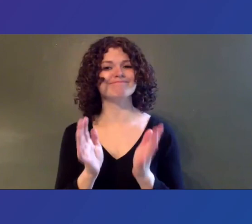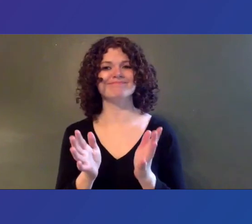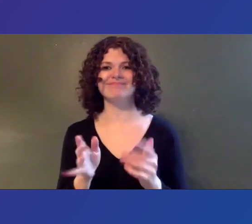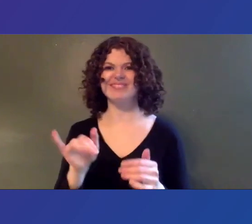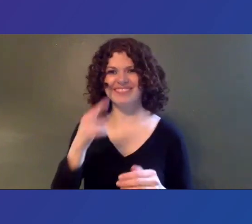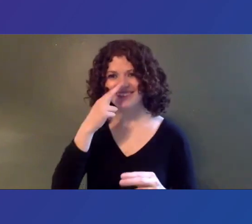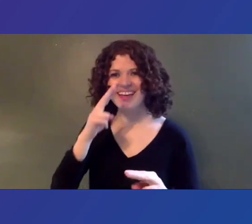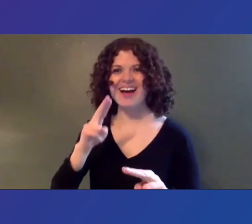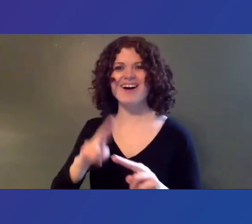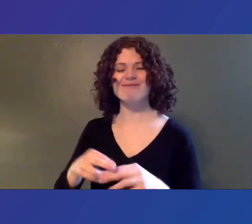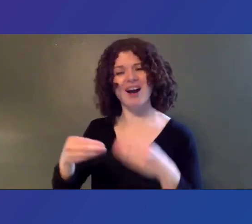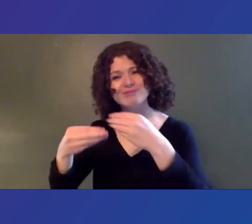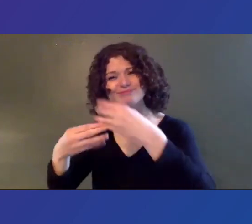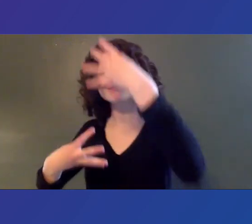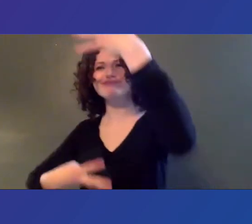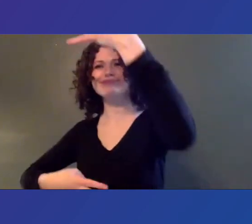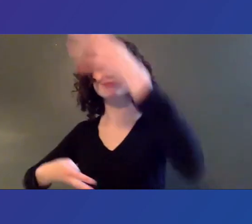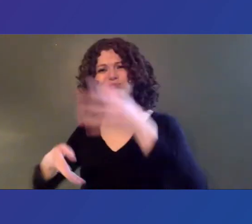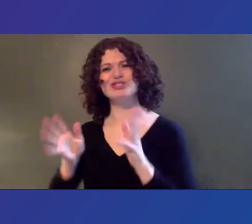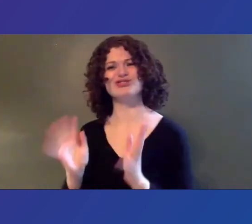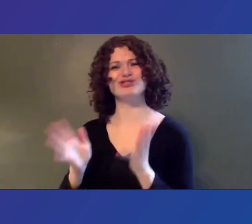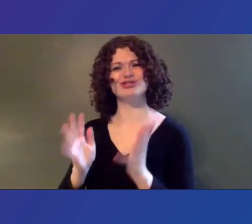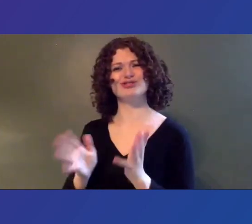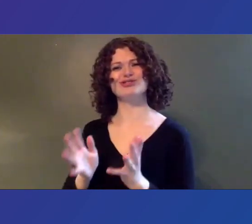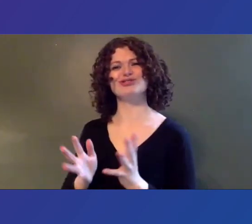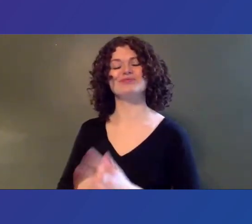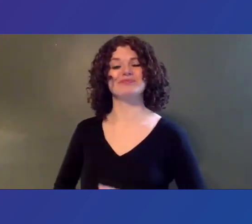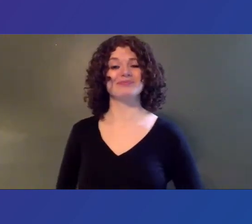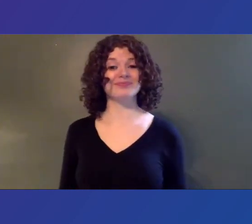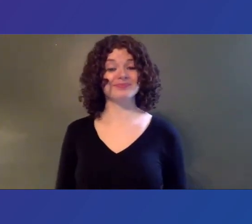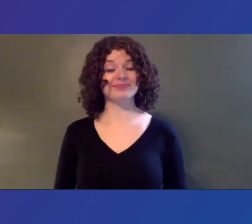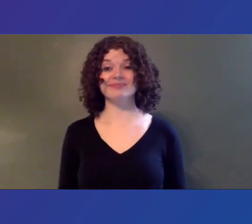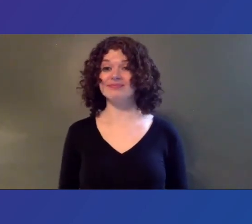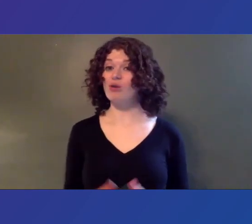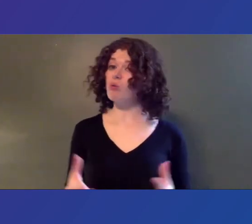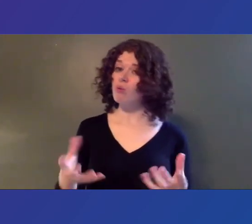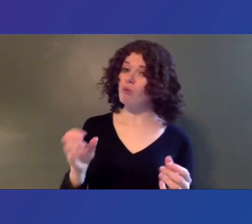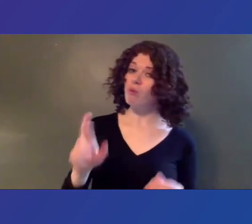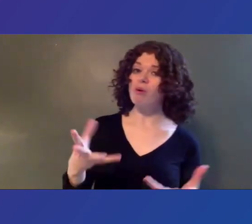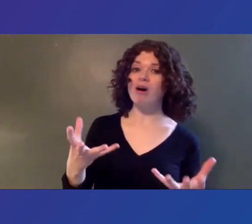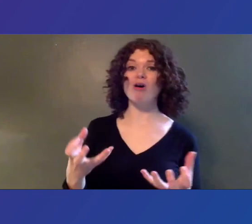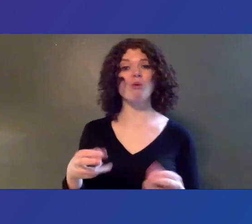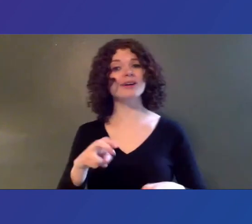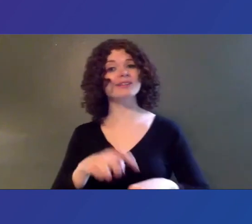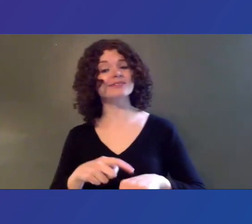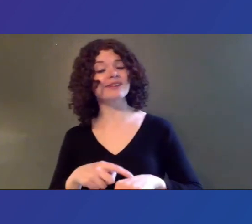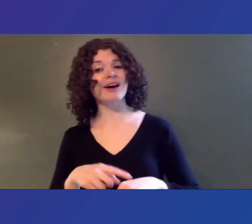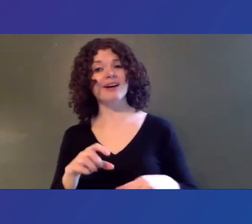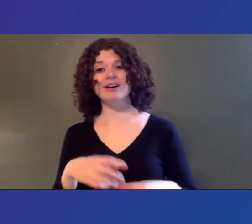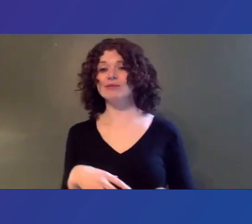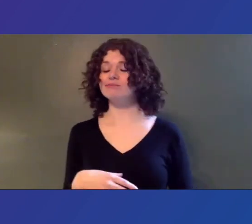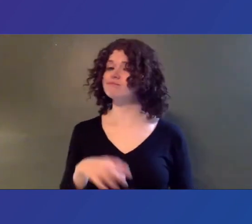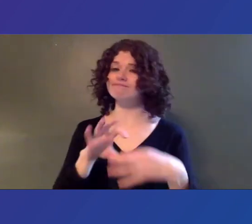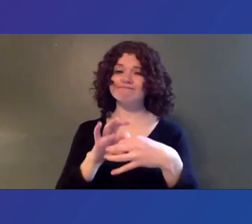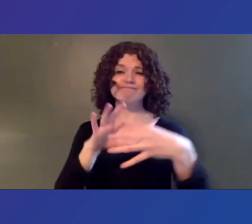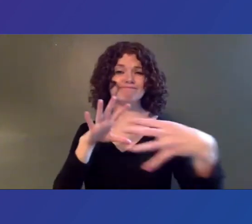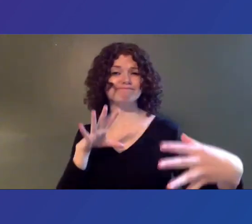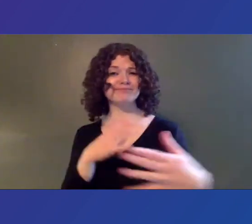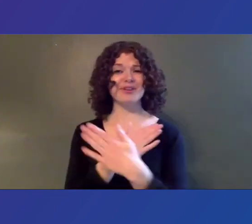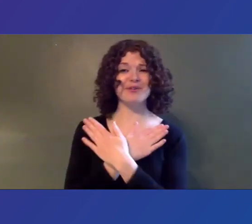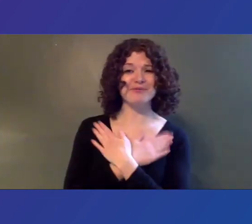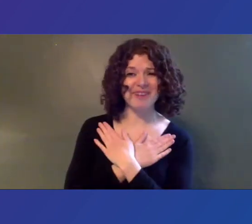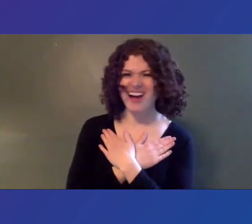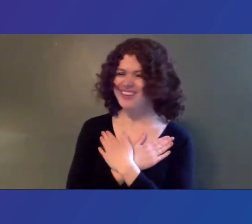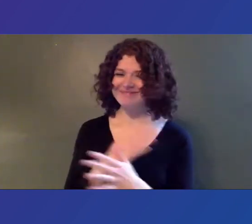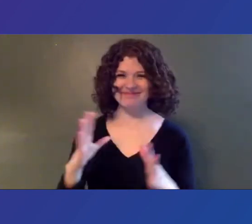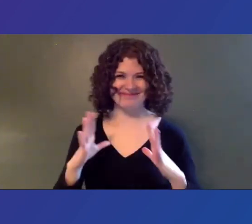fun. And of course, if you need some time to just take a rest away from the screen,